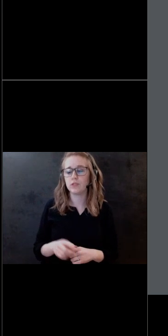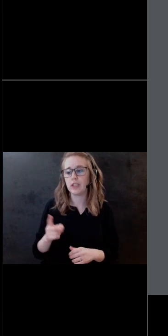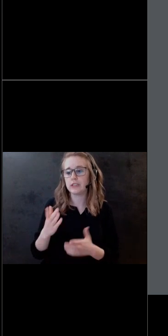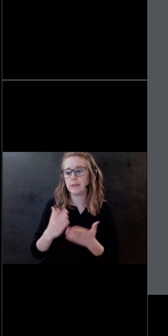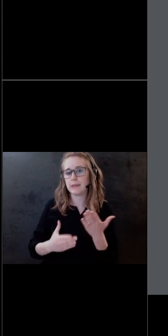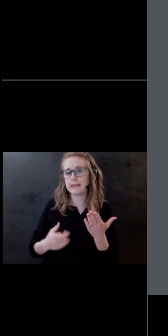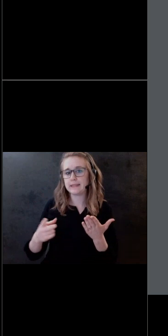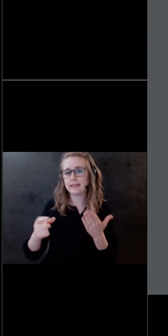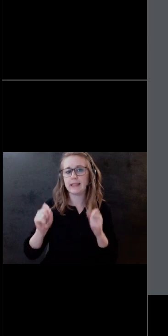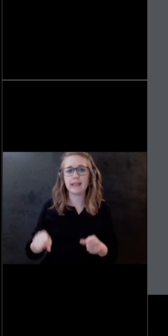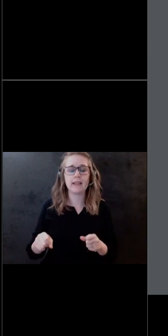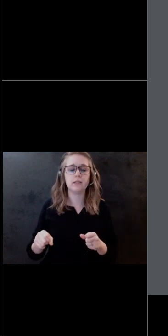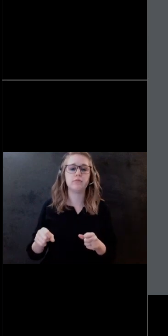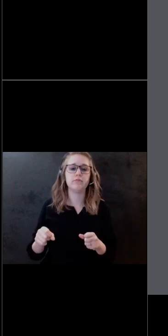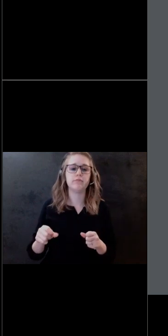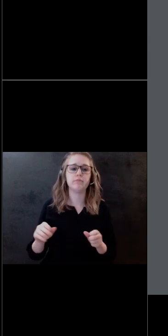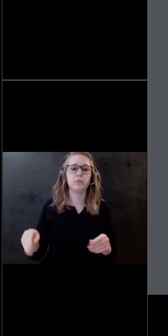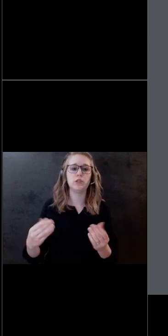produce that